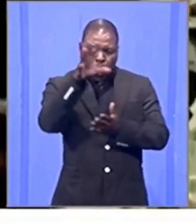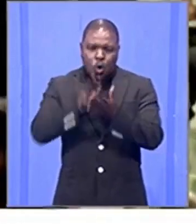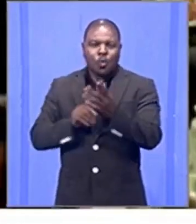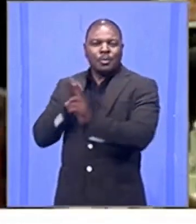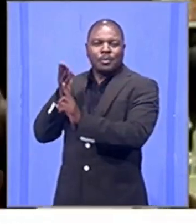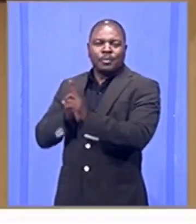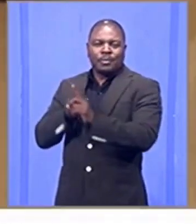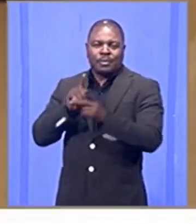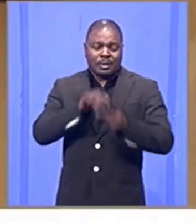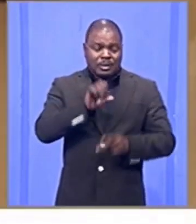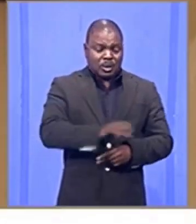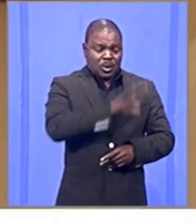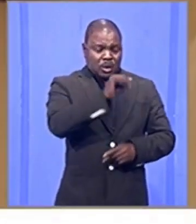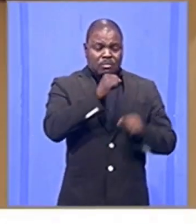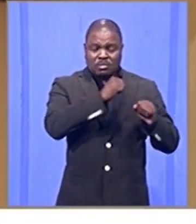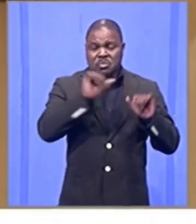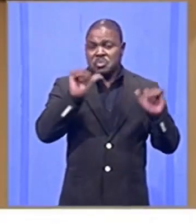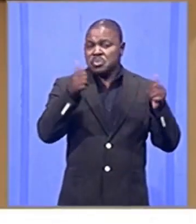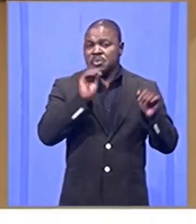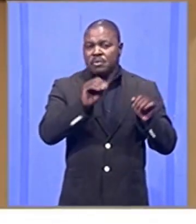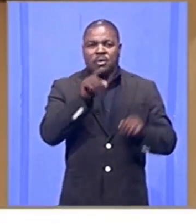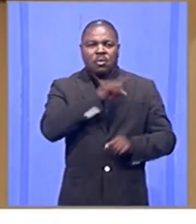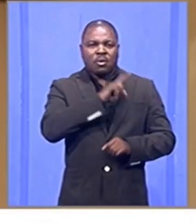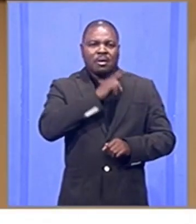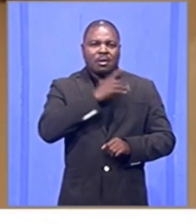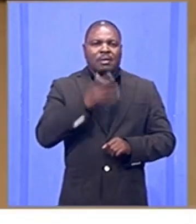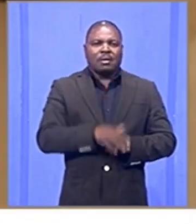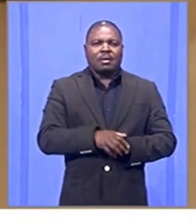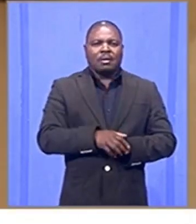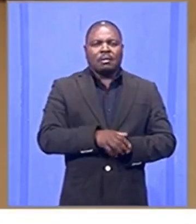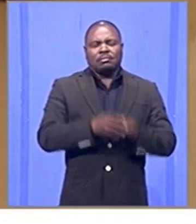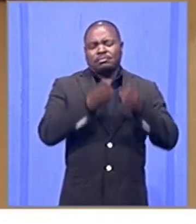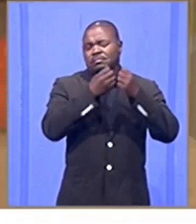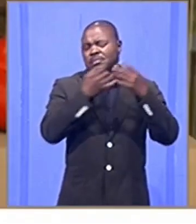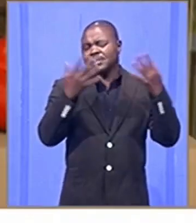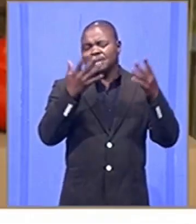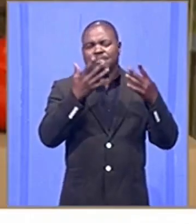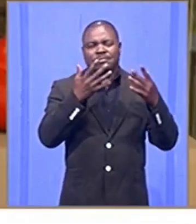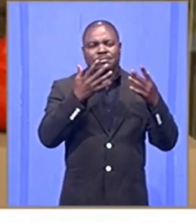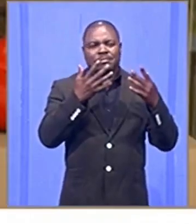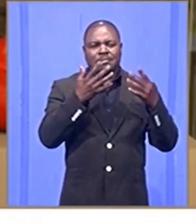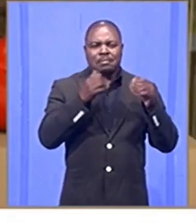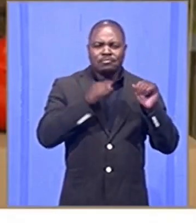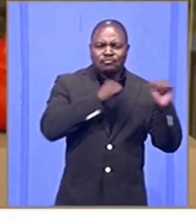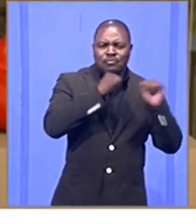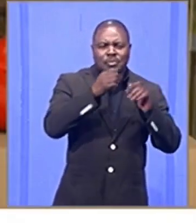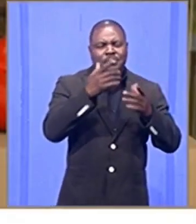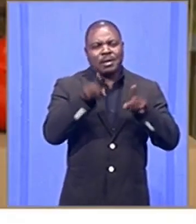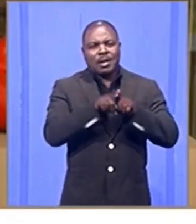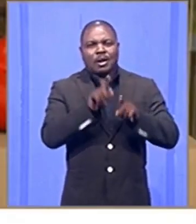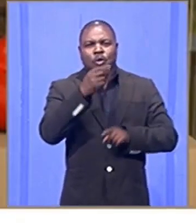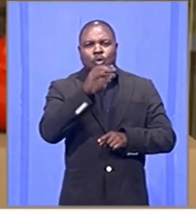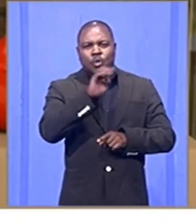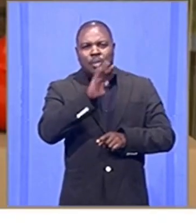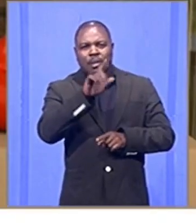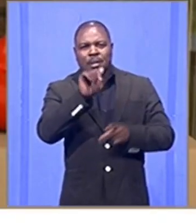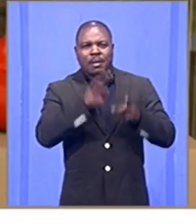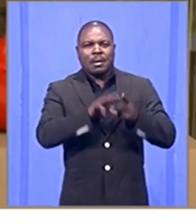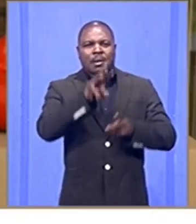Borwa e na le nalane e ntle ya ditebele mo e bileng le letlotlo la dipapadi tse kang Dinganthobela,